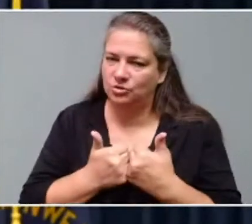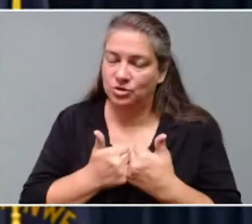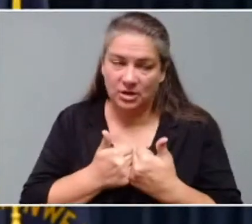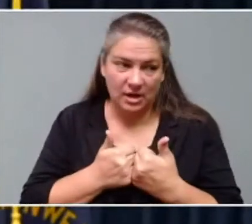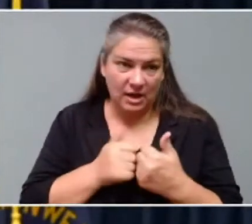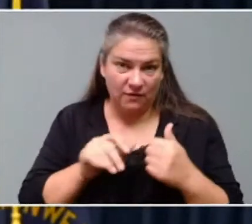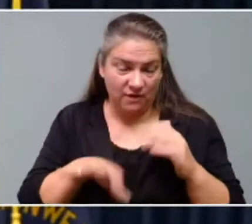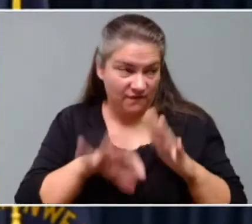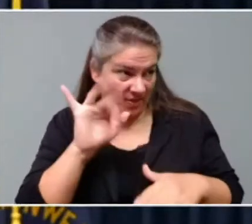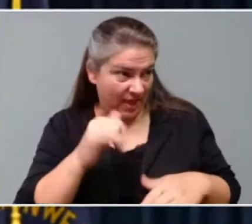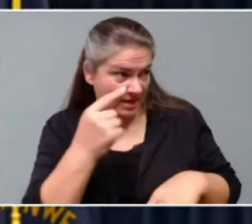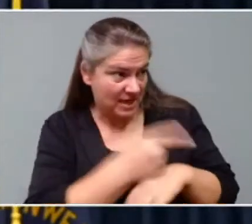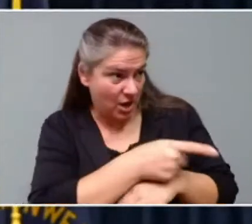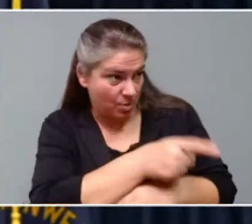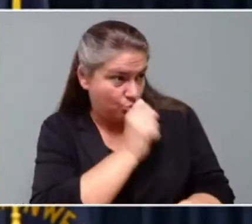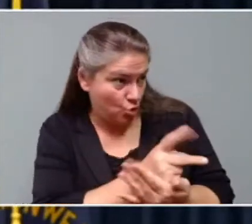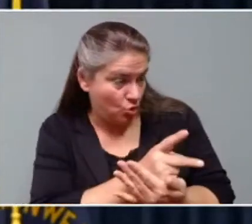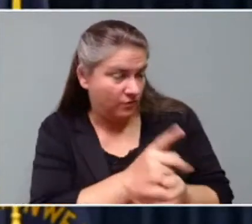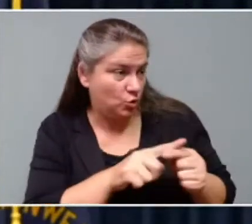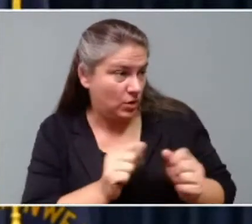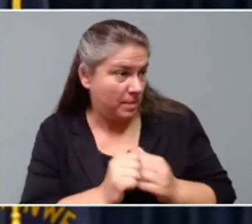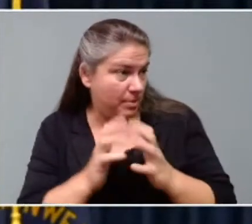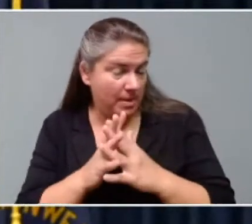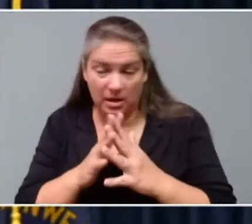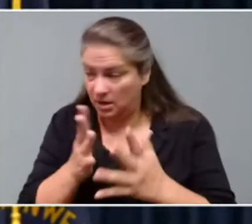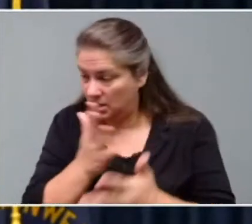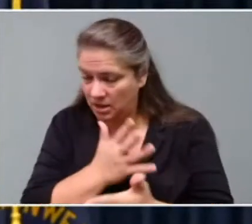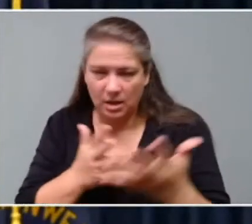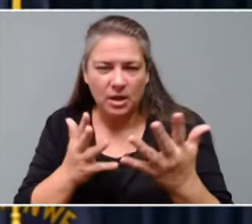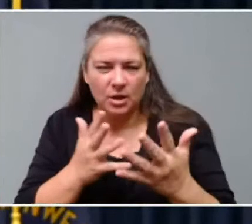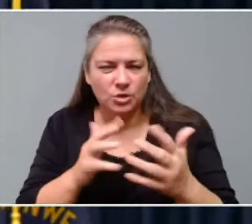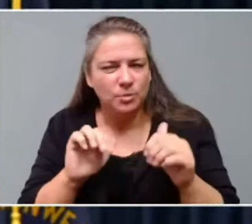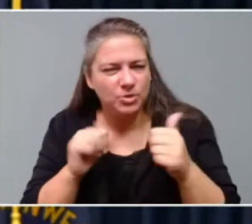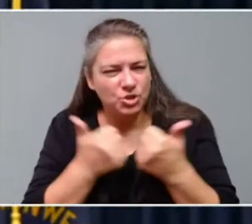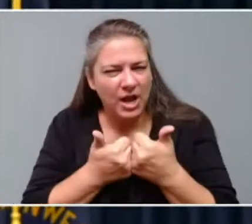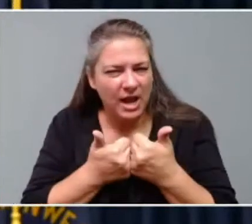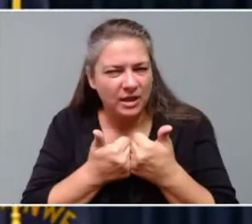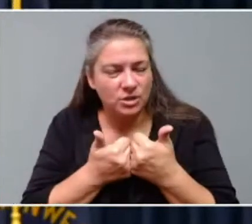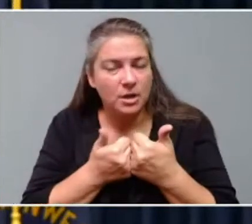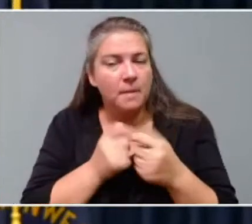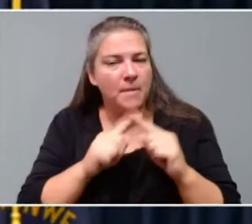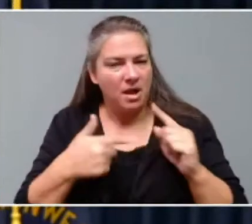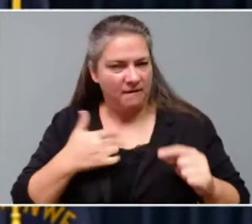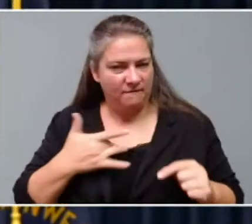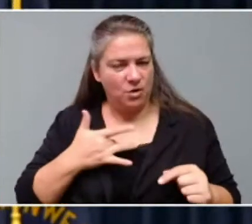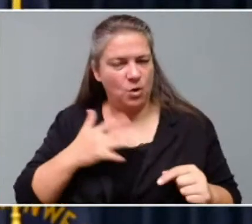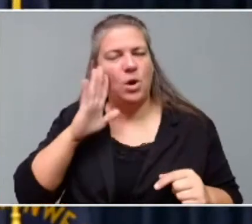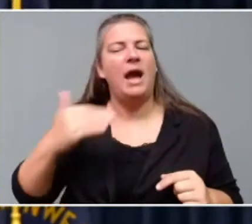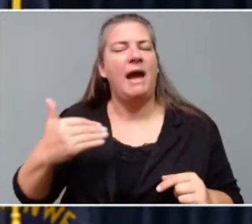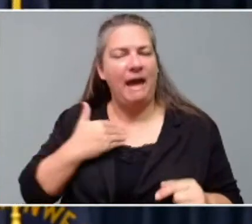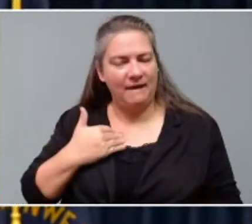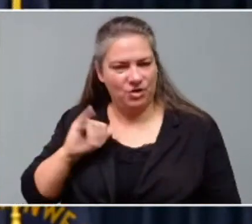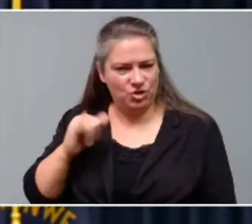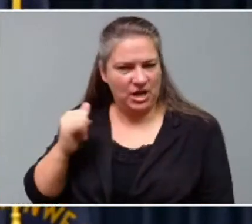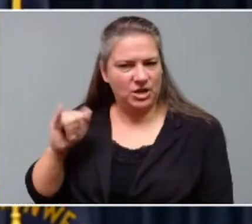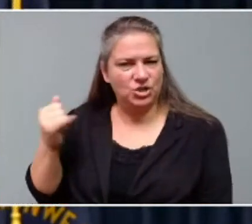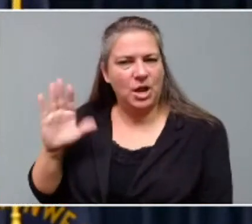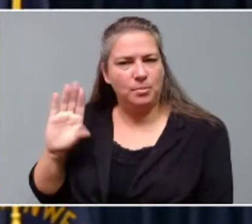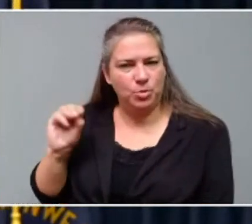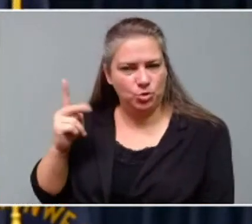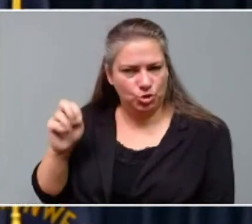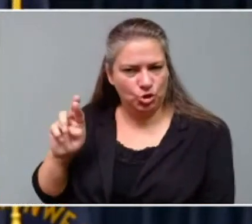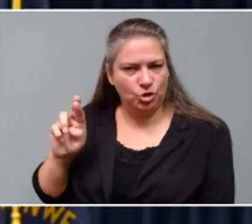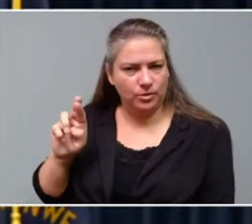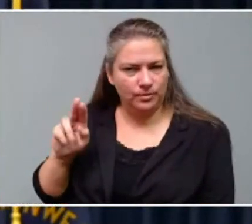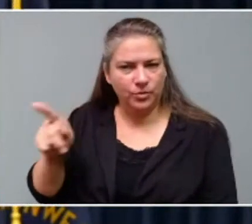day. But I believe that there will be a J&J booster. I believe they're working on it right now.